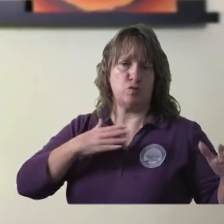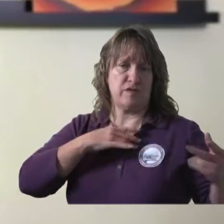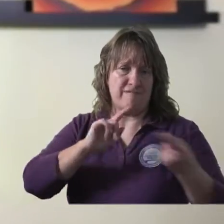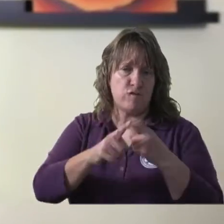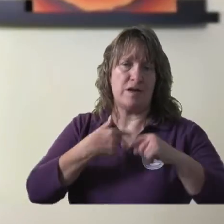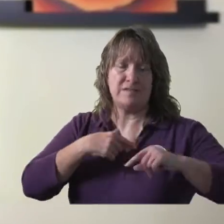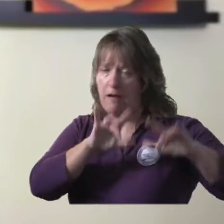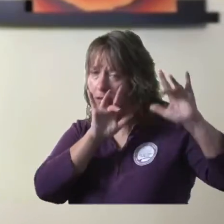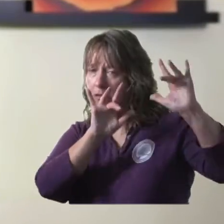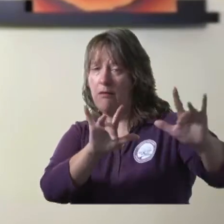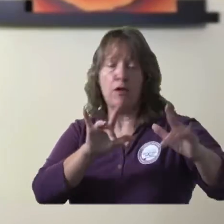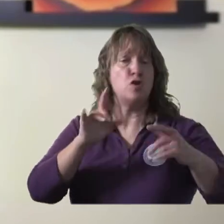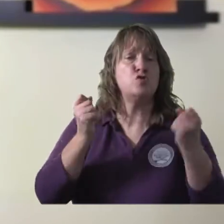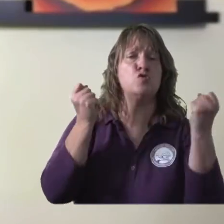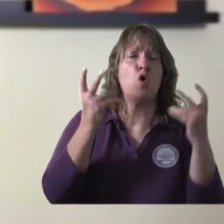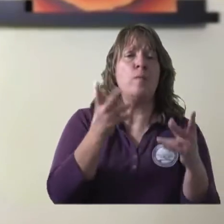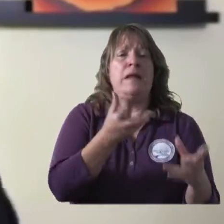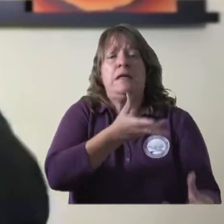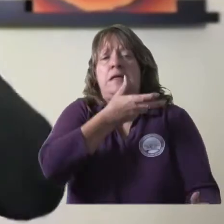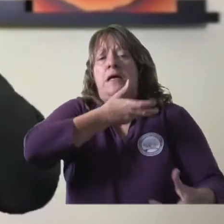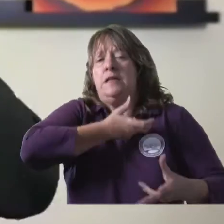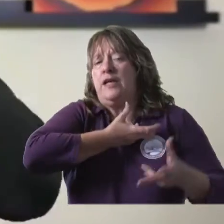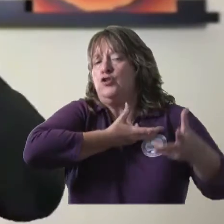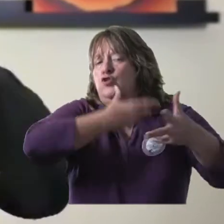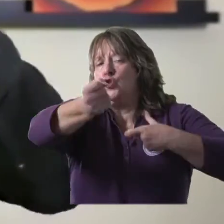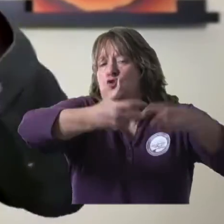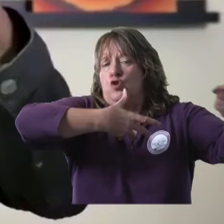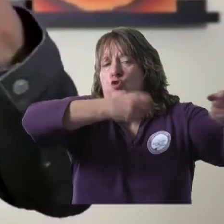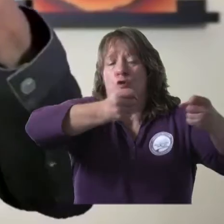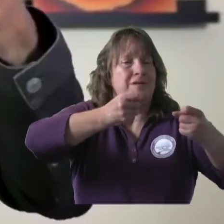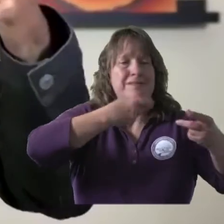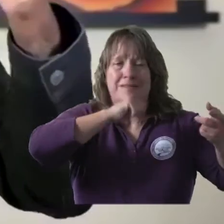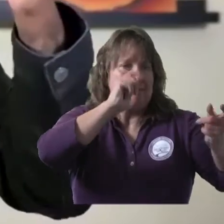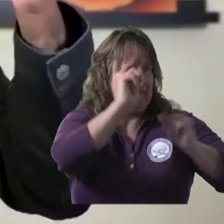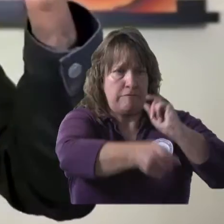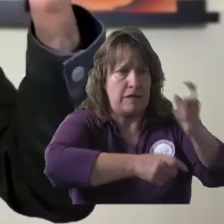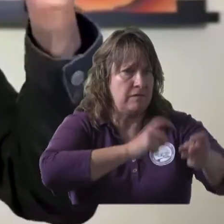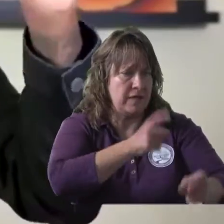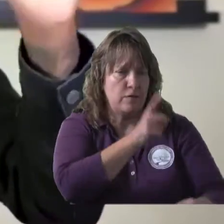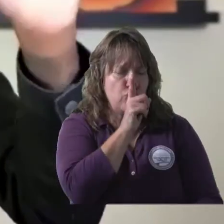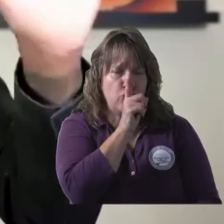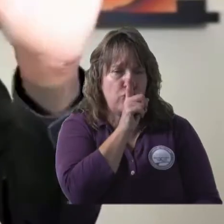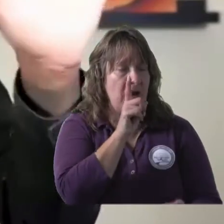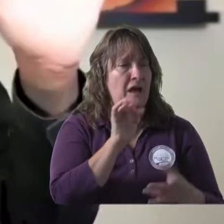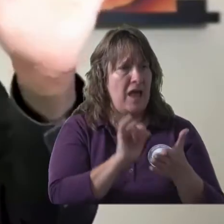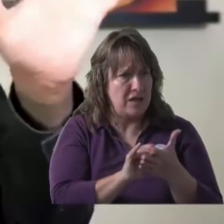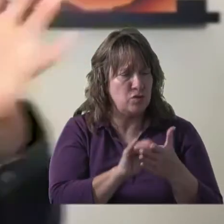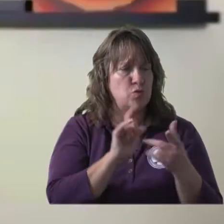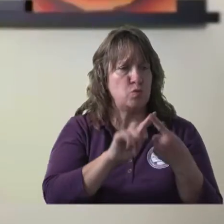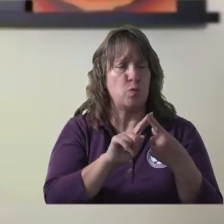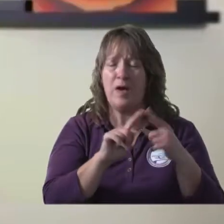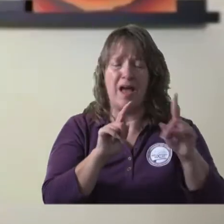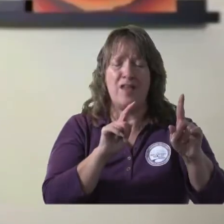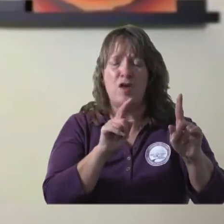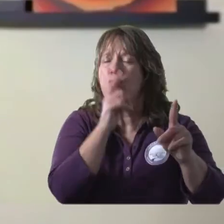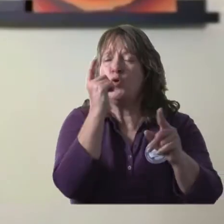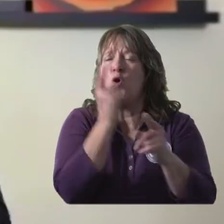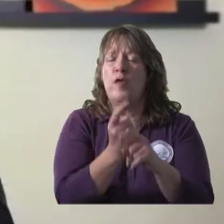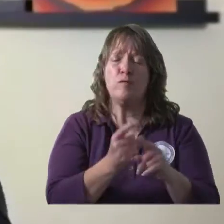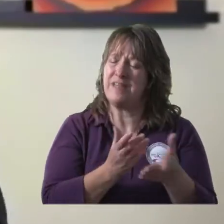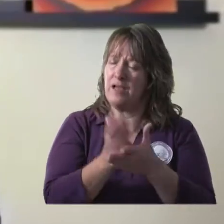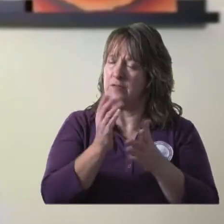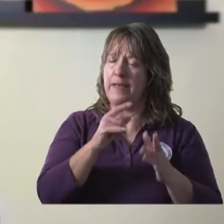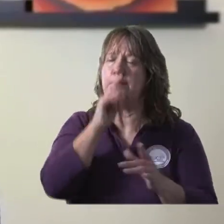forsaken, taking so much more than I had given. I had streamlined self-centeredness into a science, but there was a righteousness